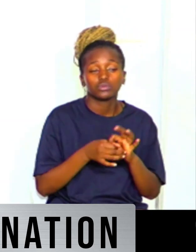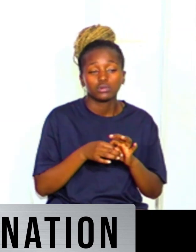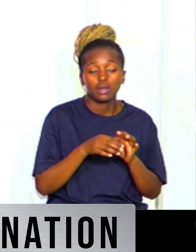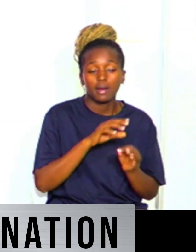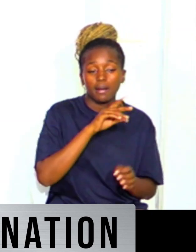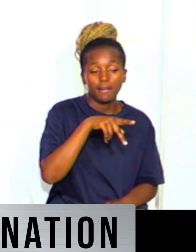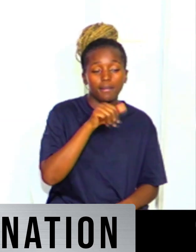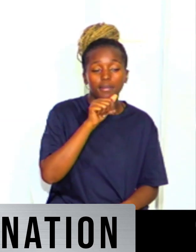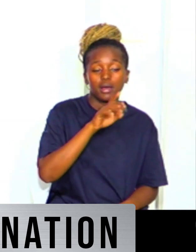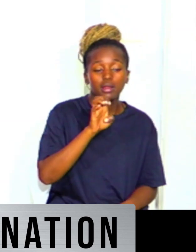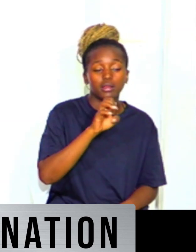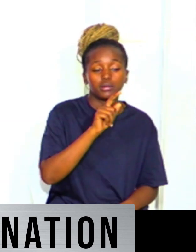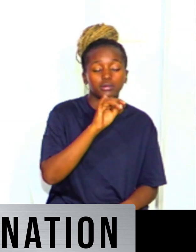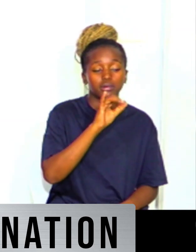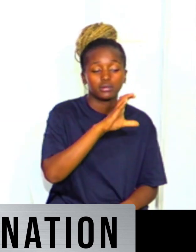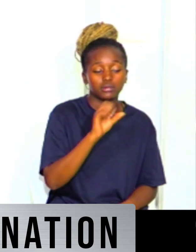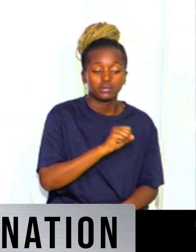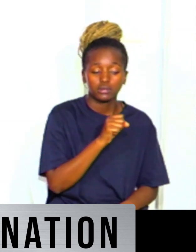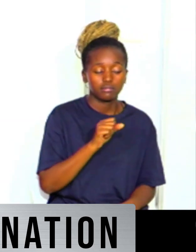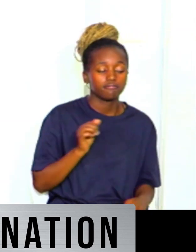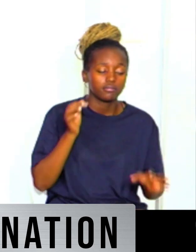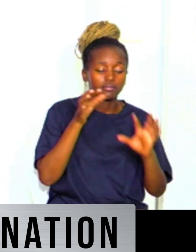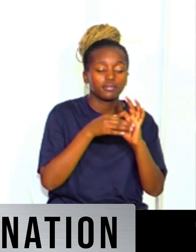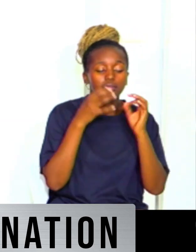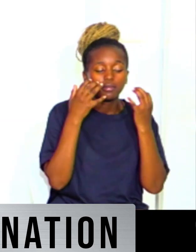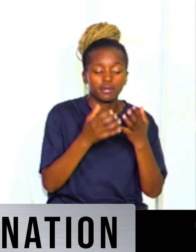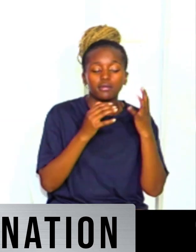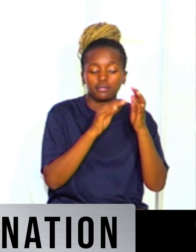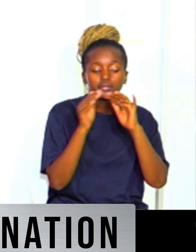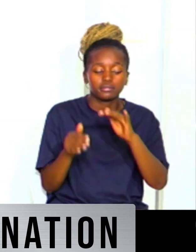Turudi kwa Natembeya.